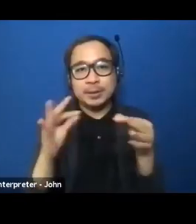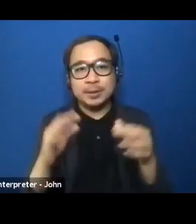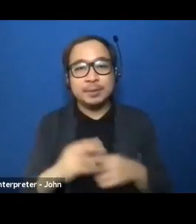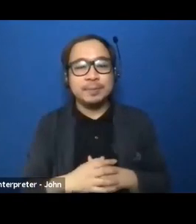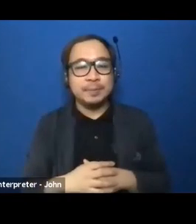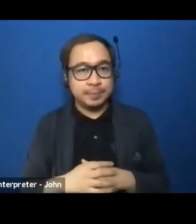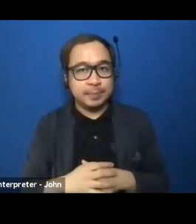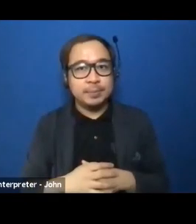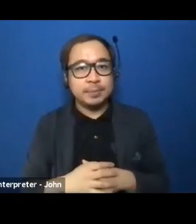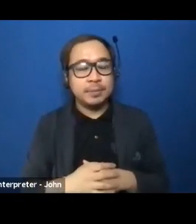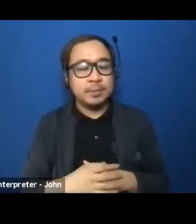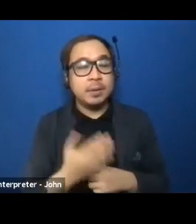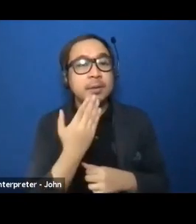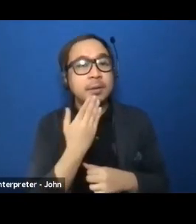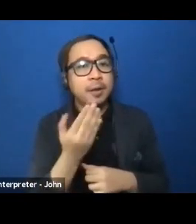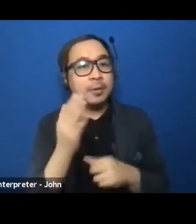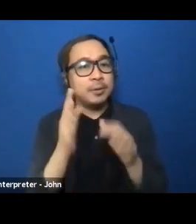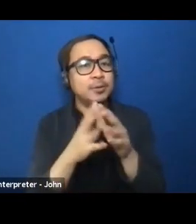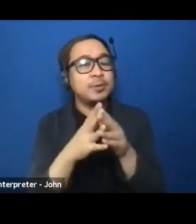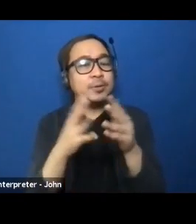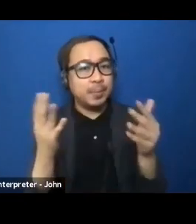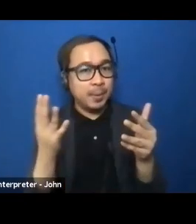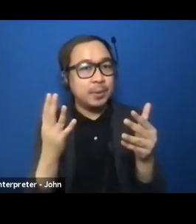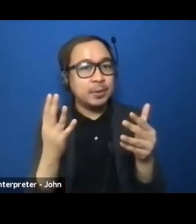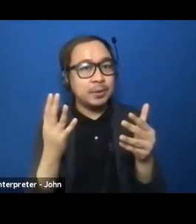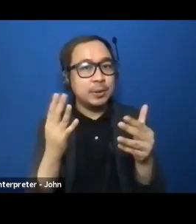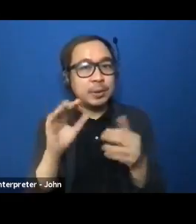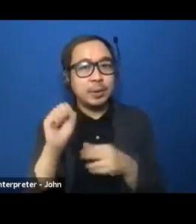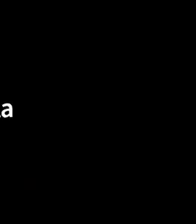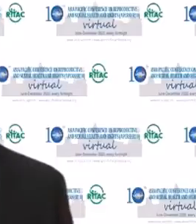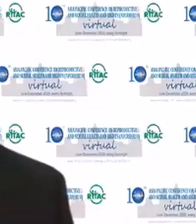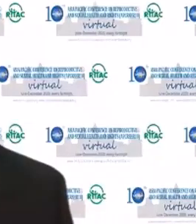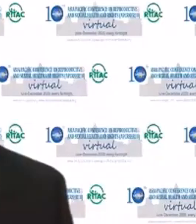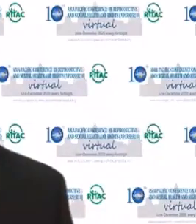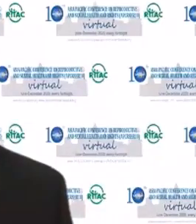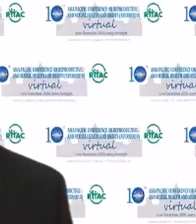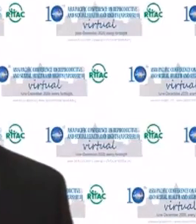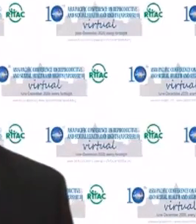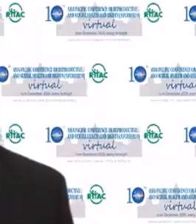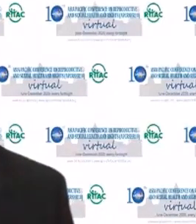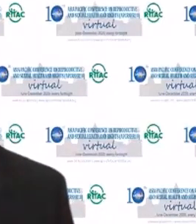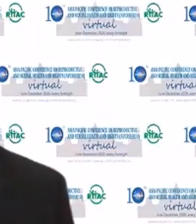Thank you very much, Shoba, for the